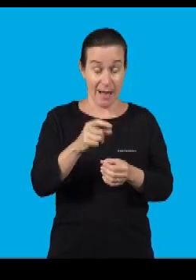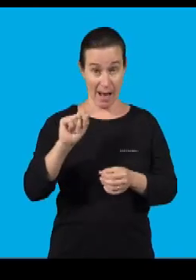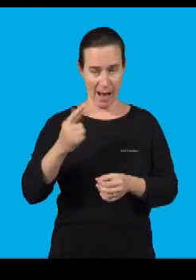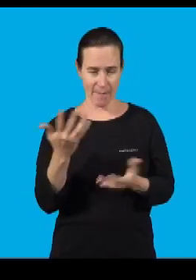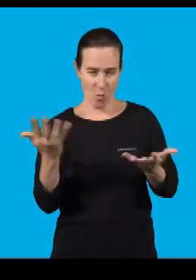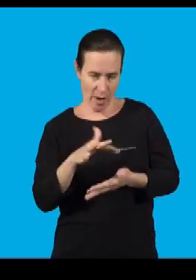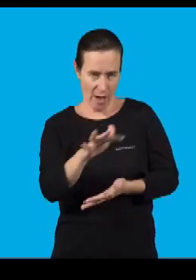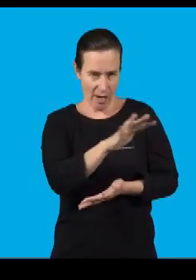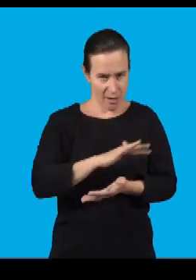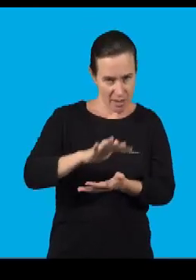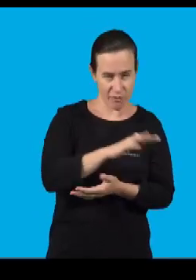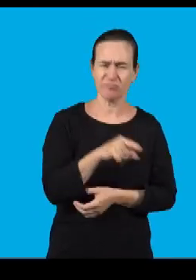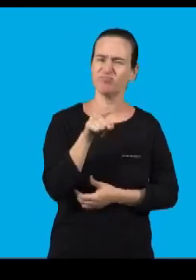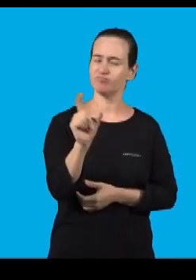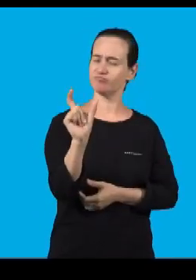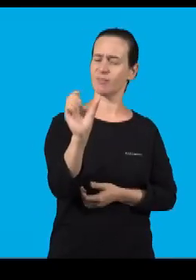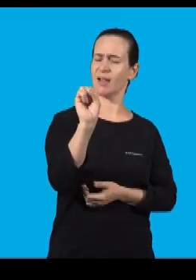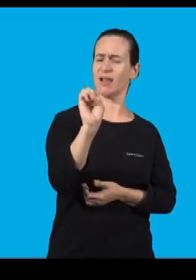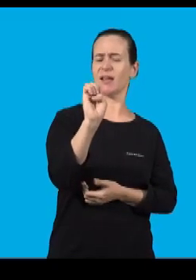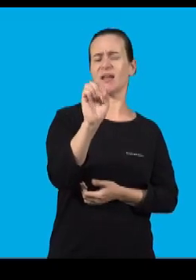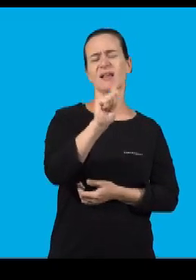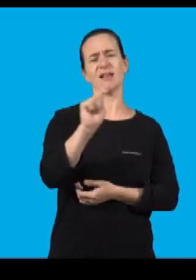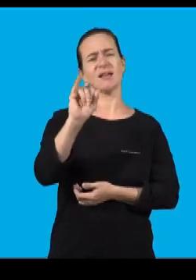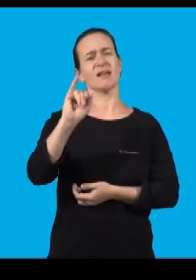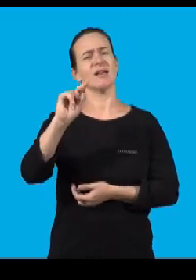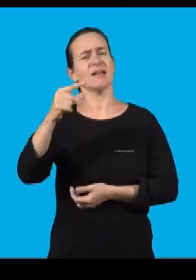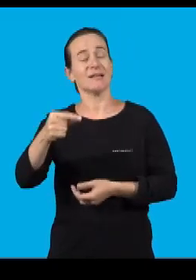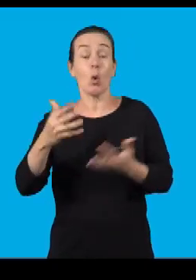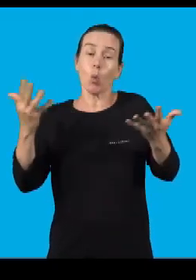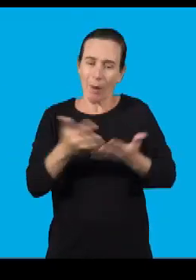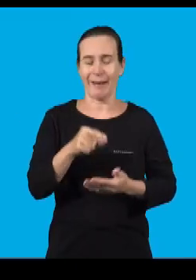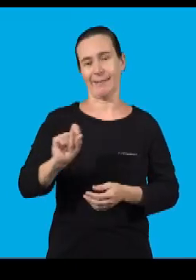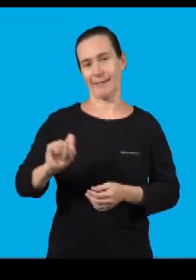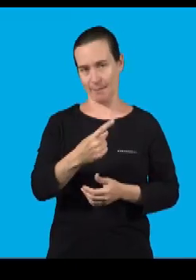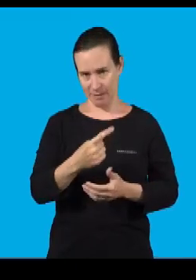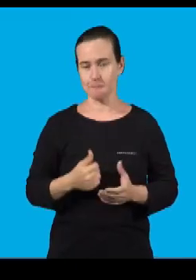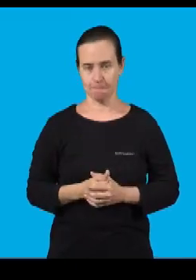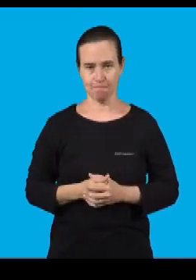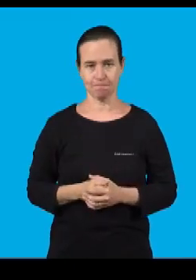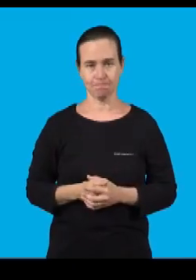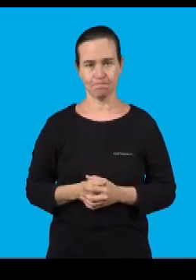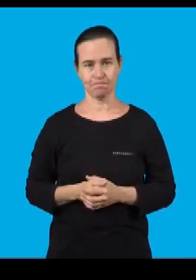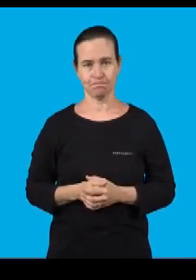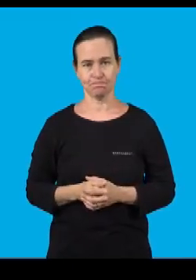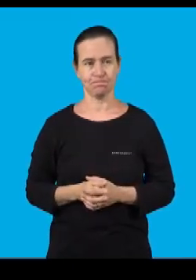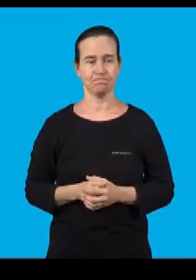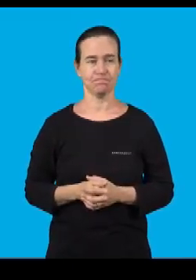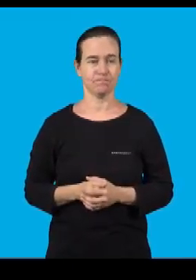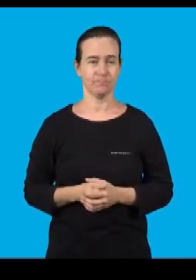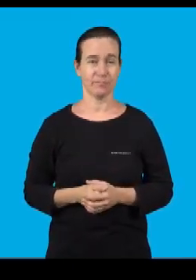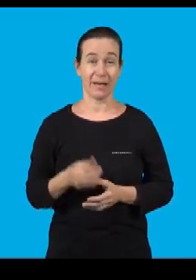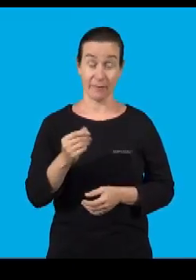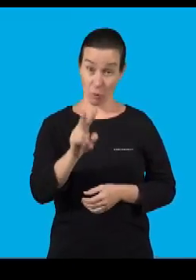setting of this extract. Now remember, setting, where it takes place. What context is this happening? All